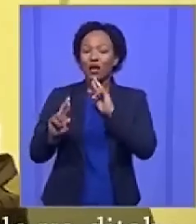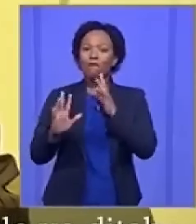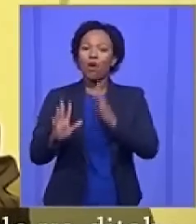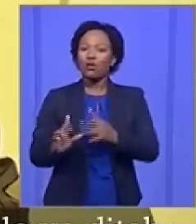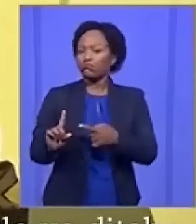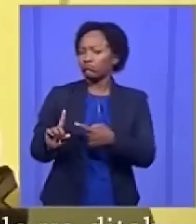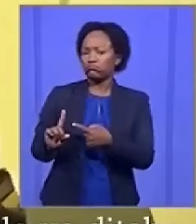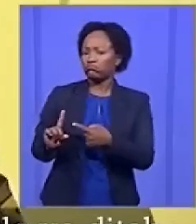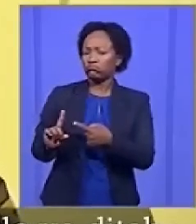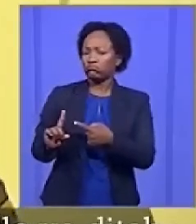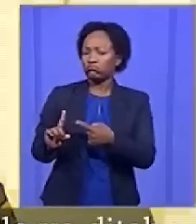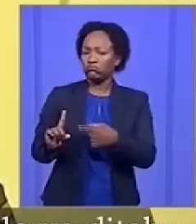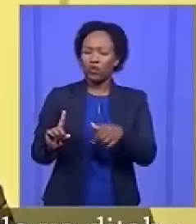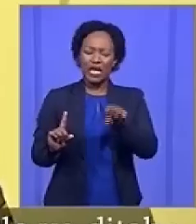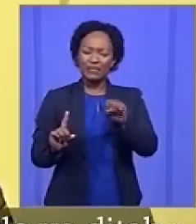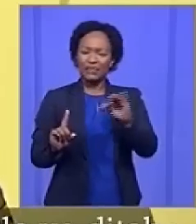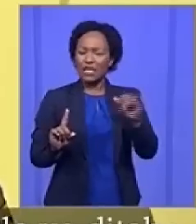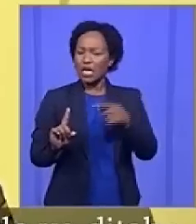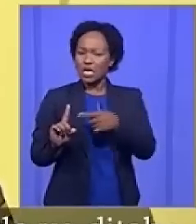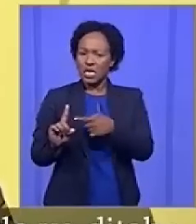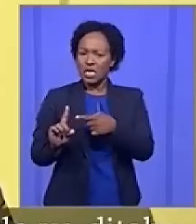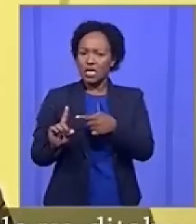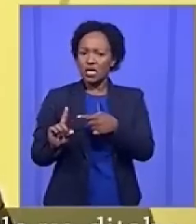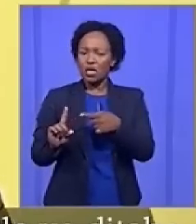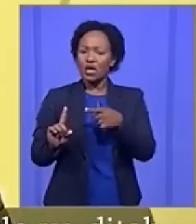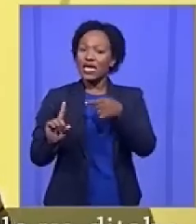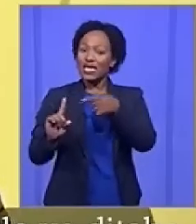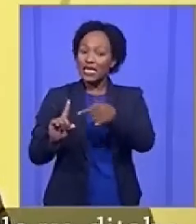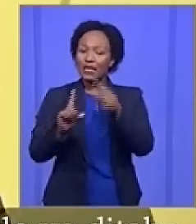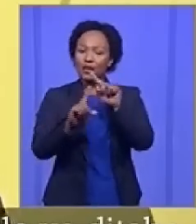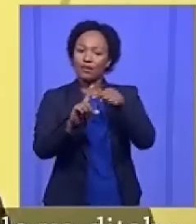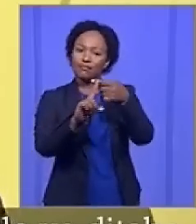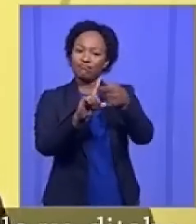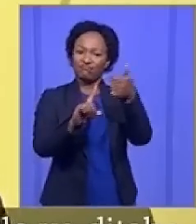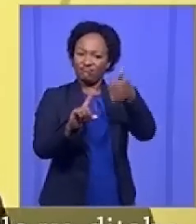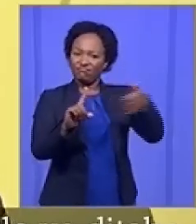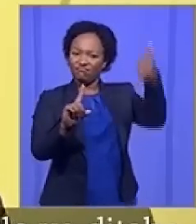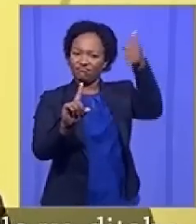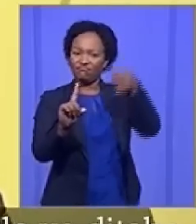reporter at the SABC. He is an executive.